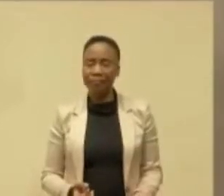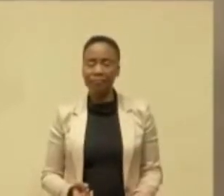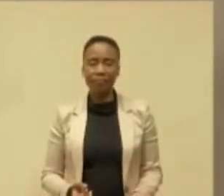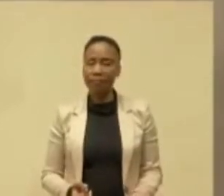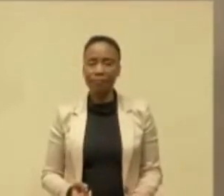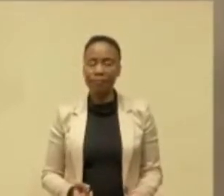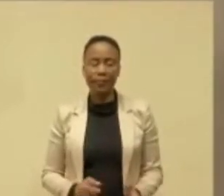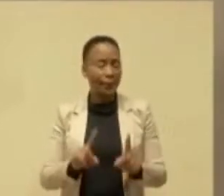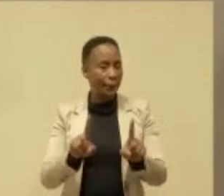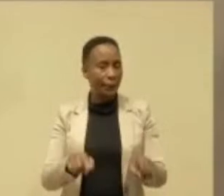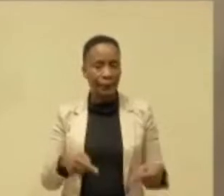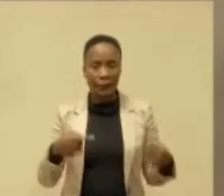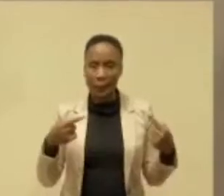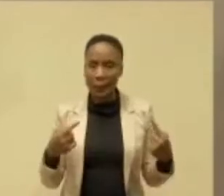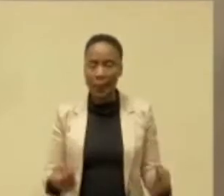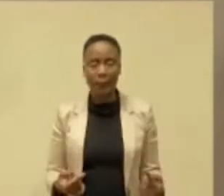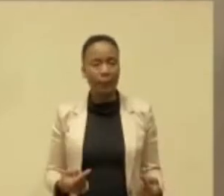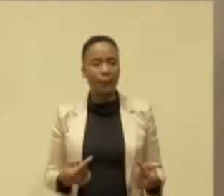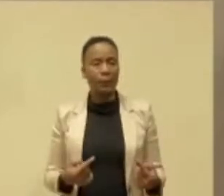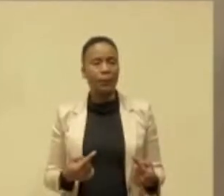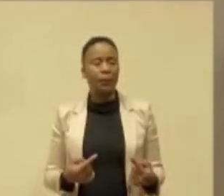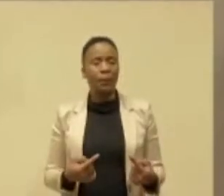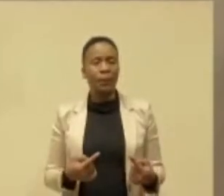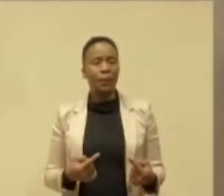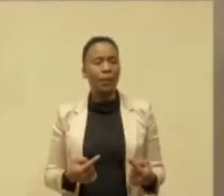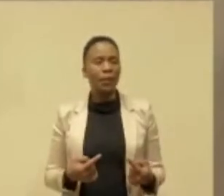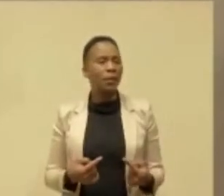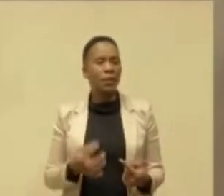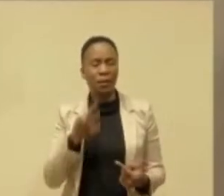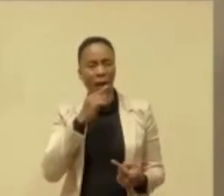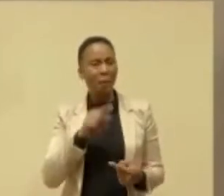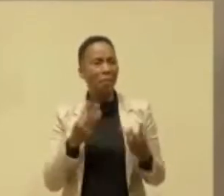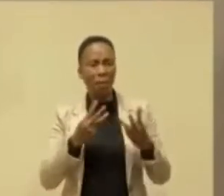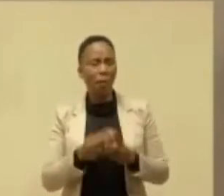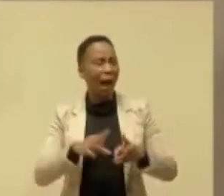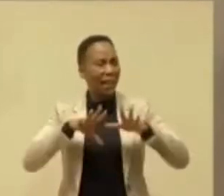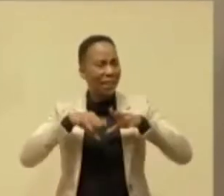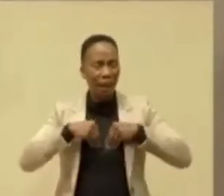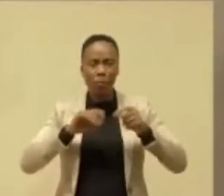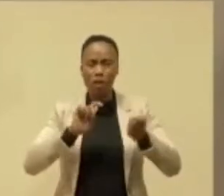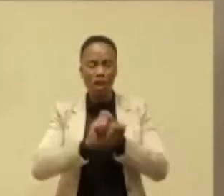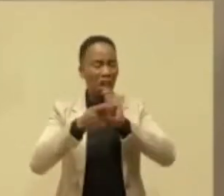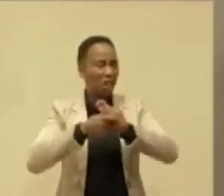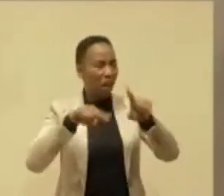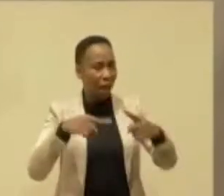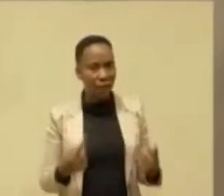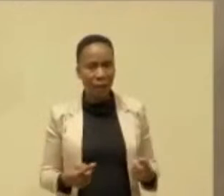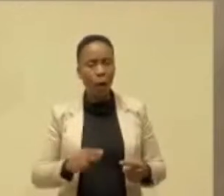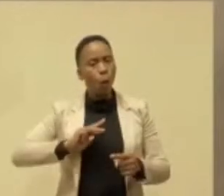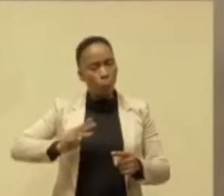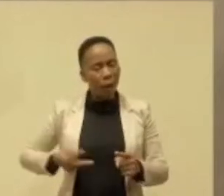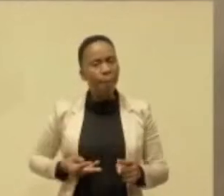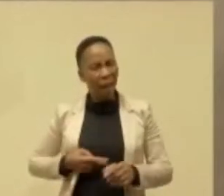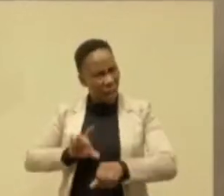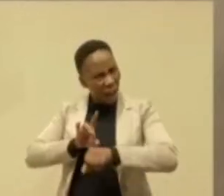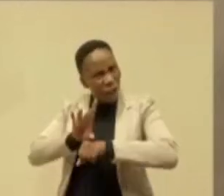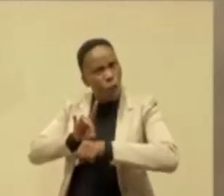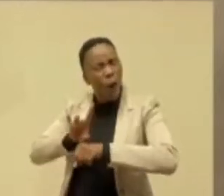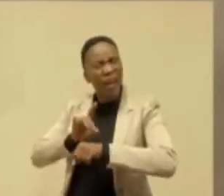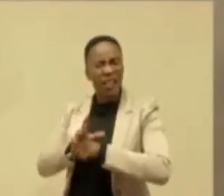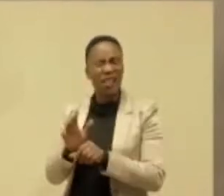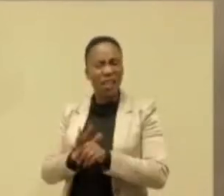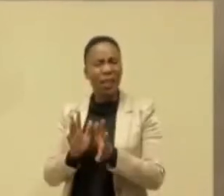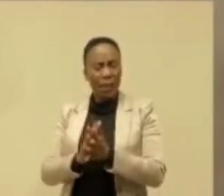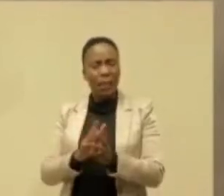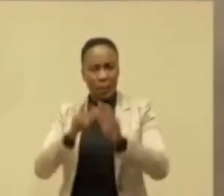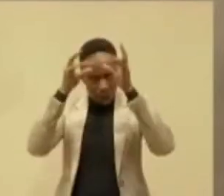it cannot be that people don't want to accept change that women are able to influence decisions if